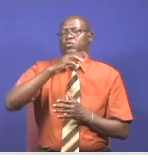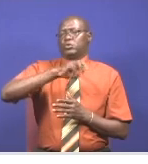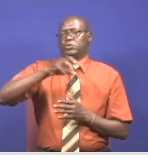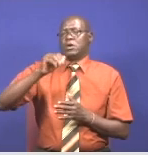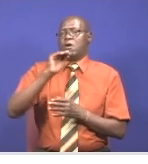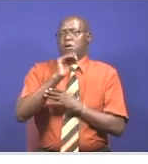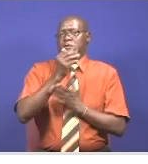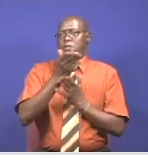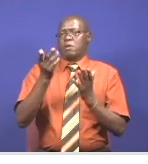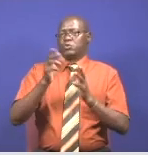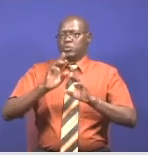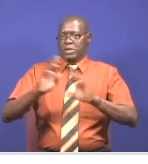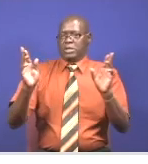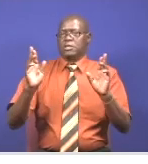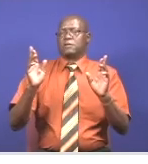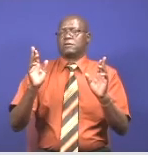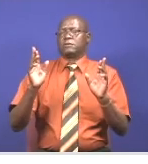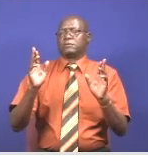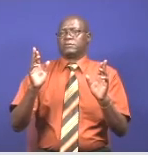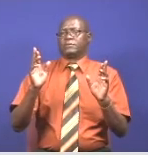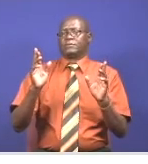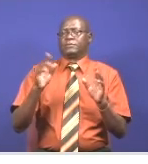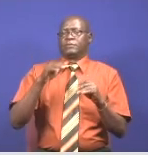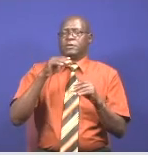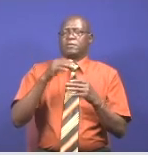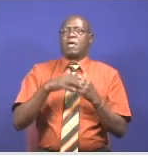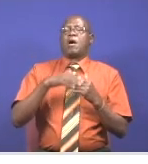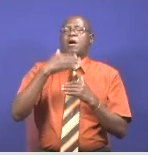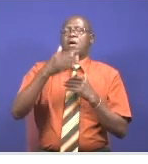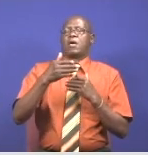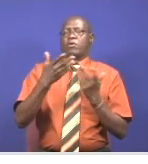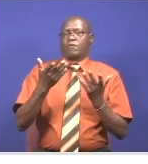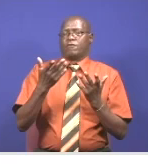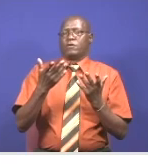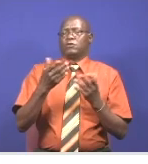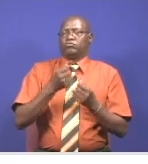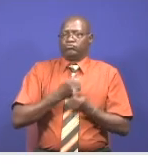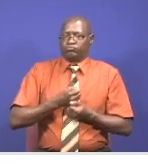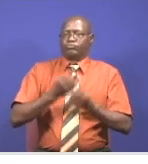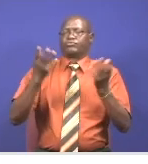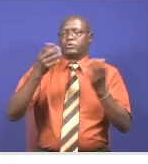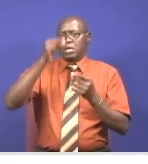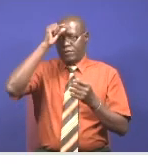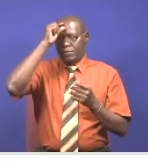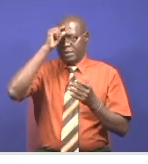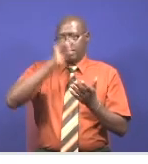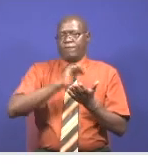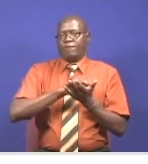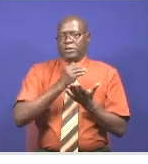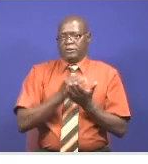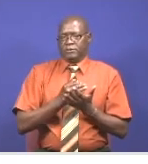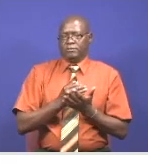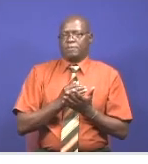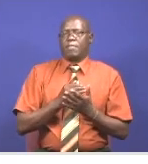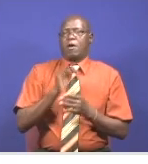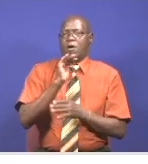be prepared in ahead of the release of government funds. So we have asked them to ensure